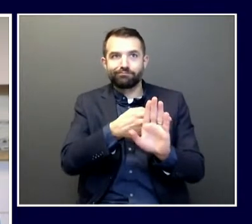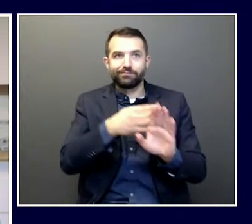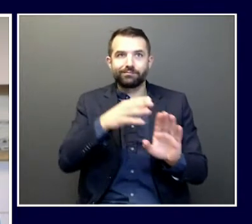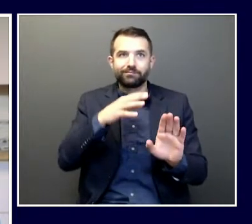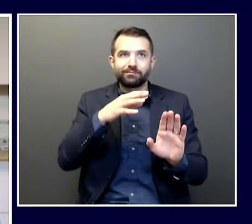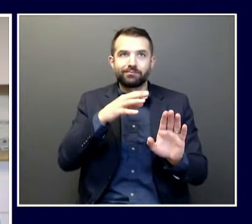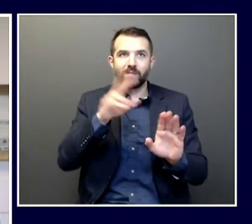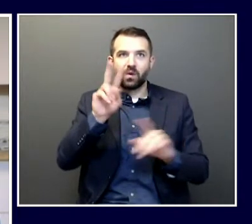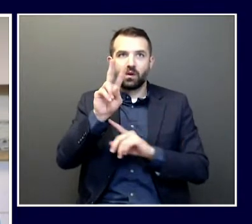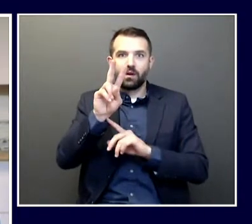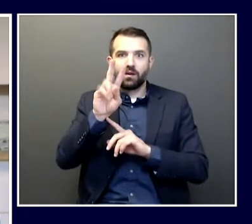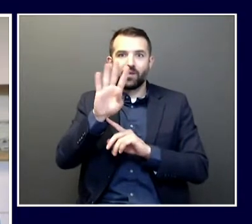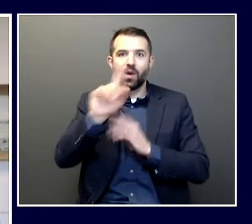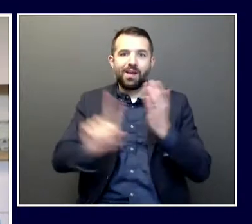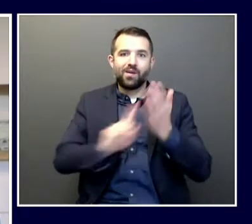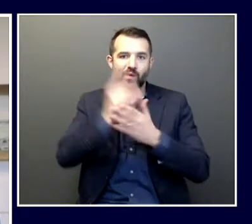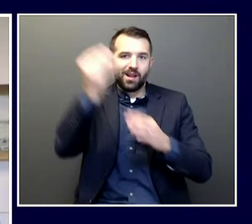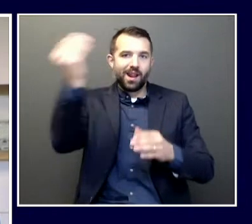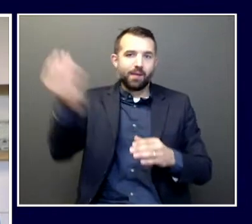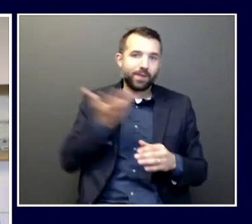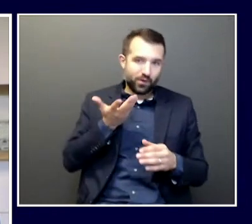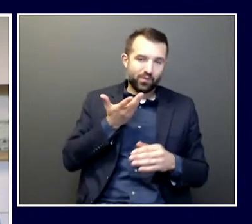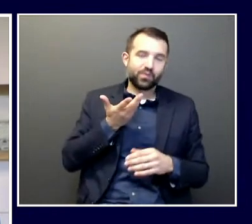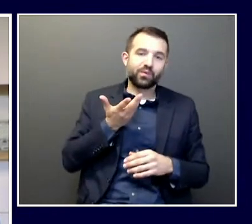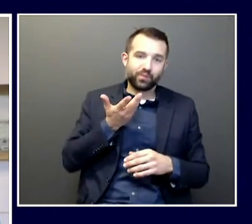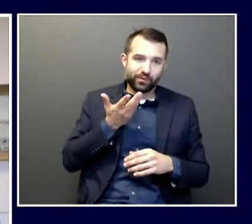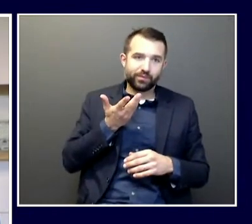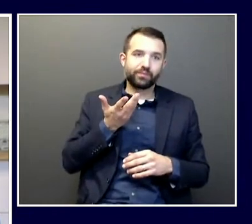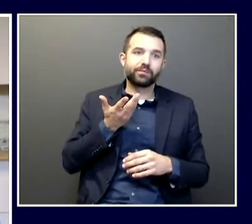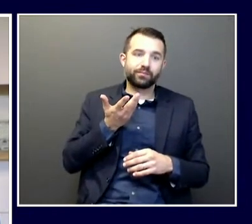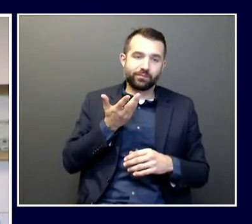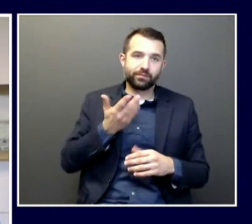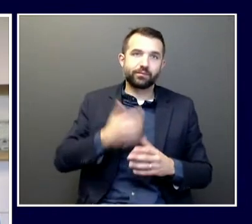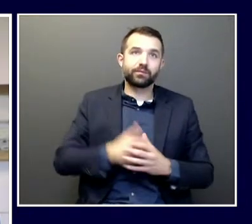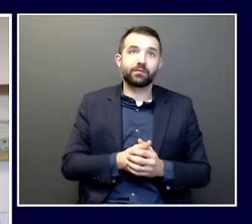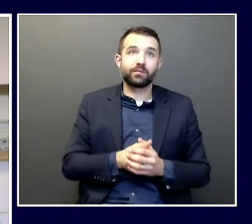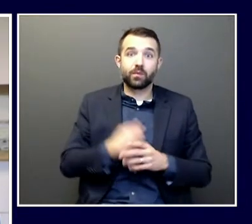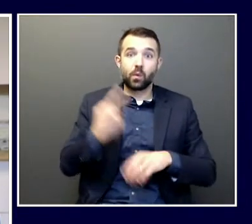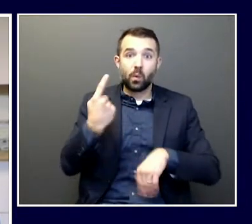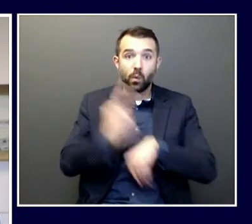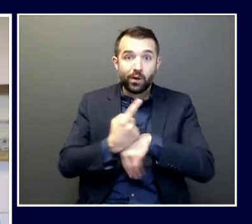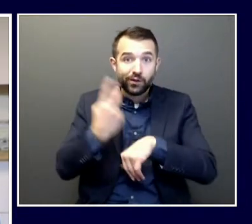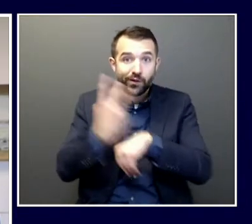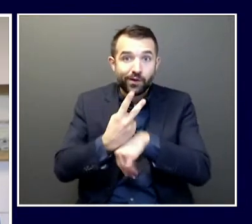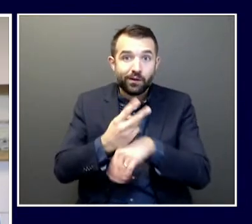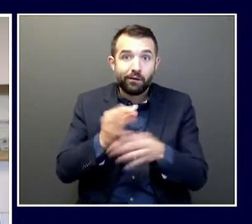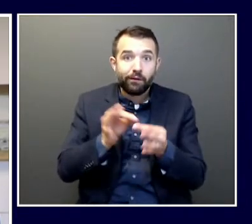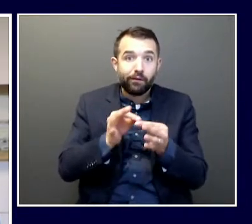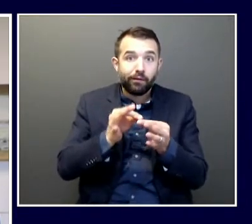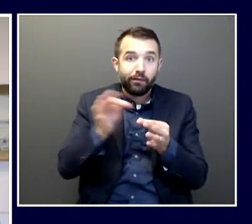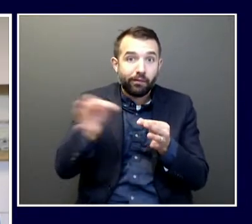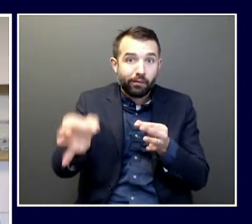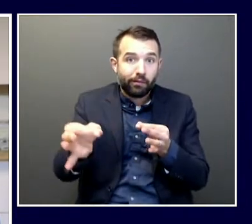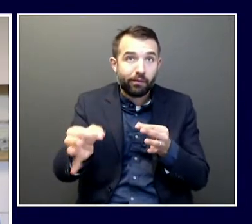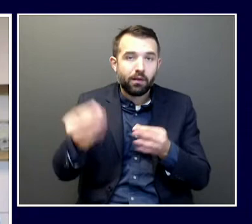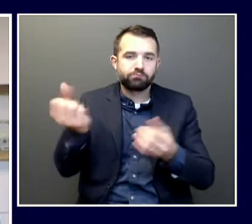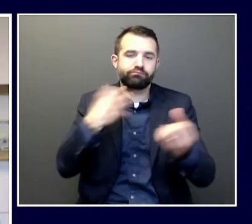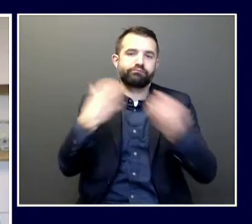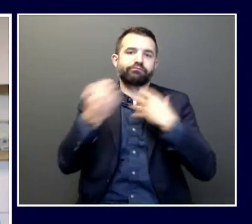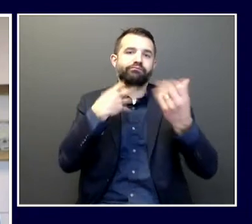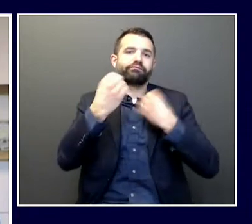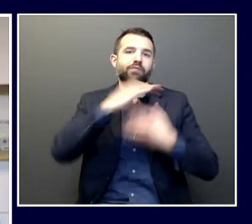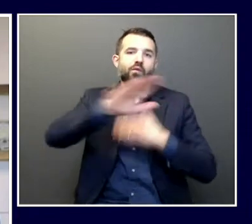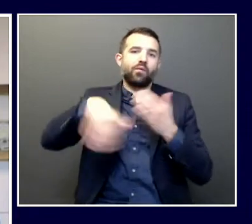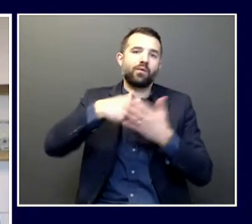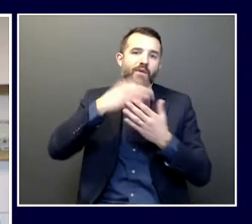vaccinator they are. So we know that there's more going on. And as you heard me chat about with Chris, we're hoping to pump up the intensity of that